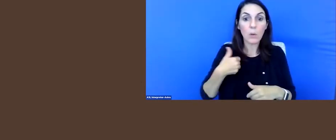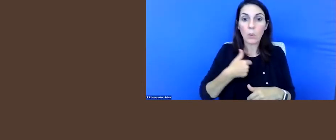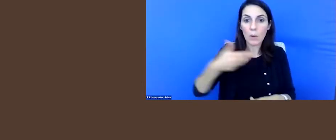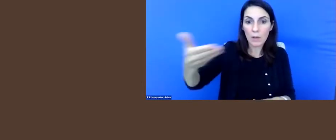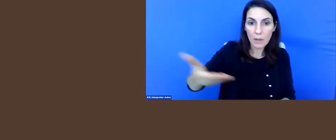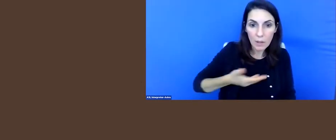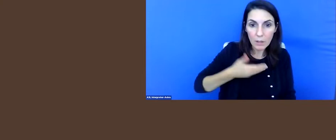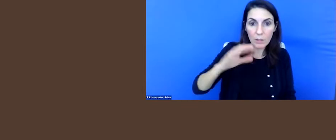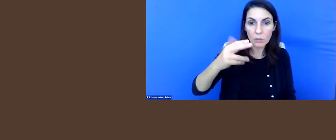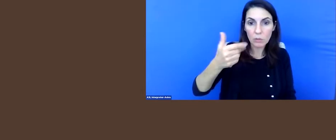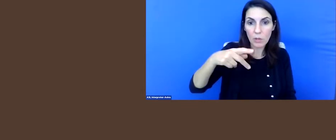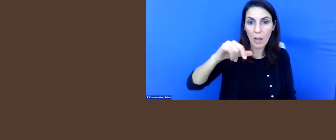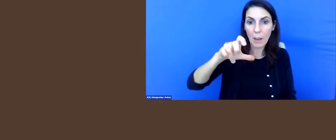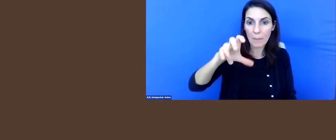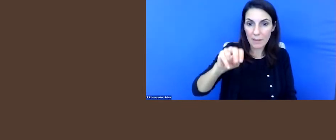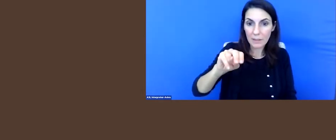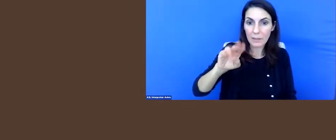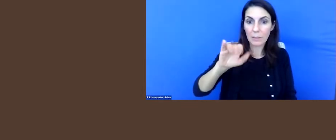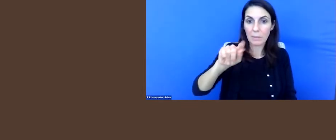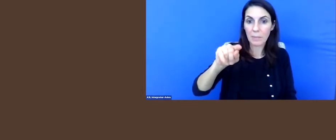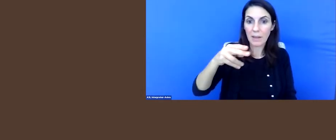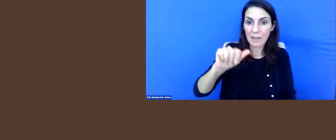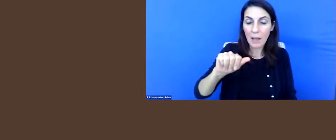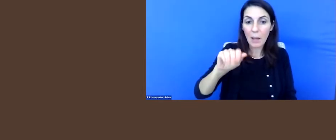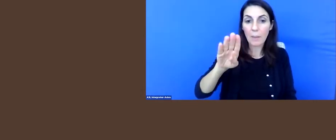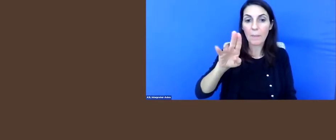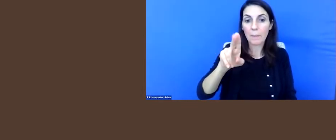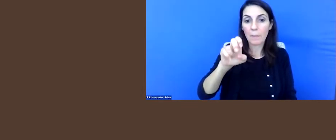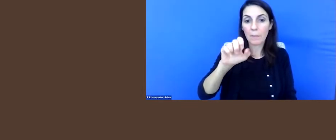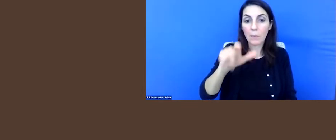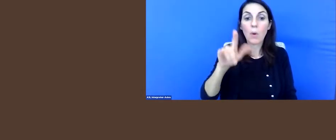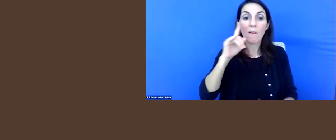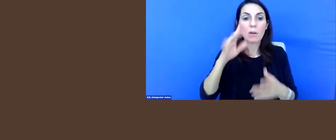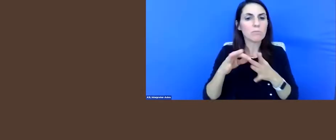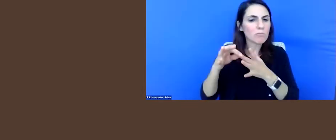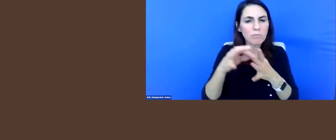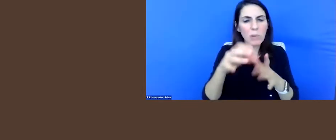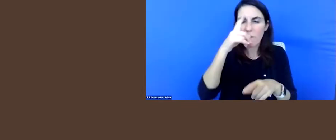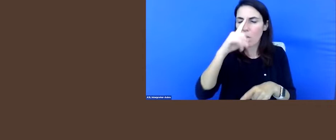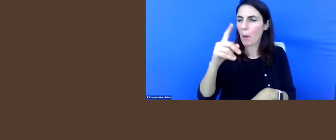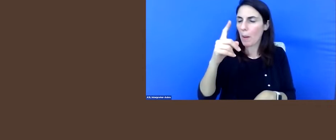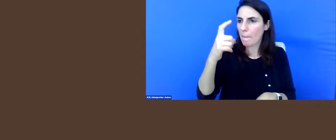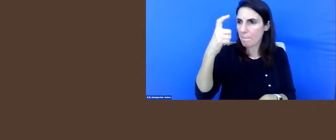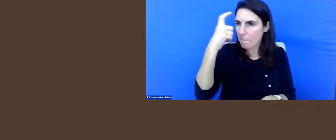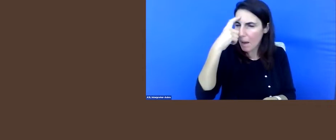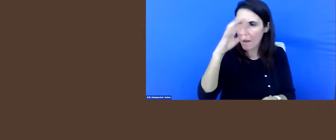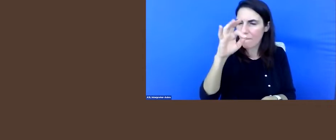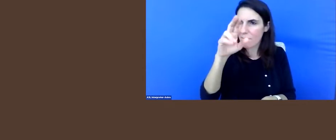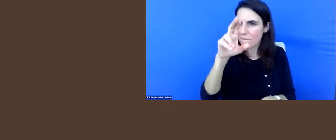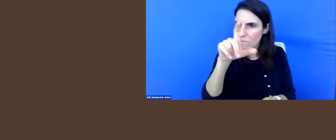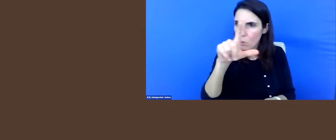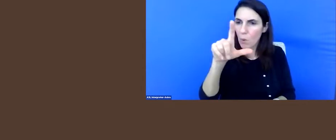Besa Buell to guide us in mindfulness activities. You're going to